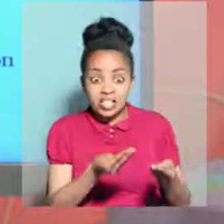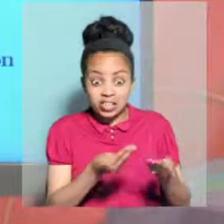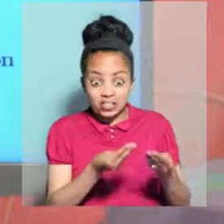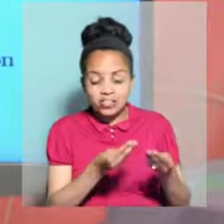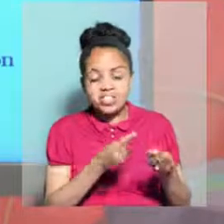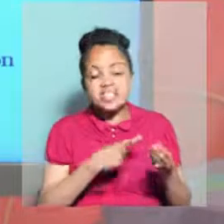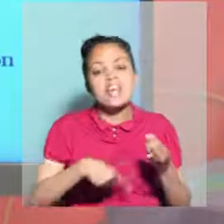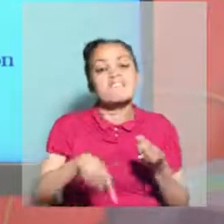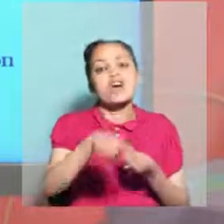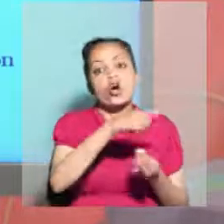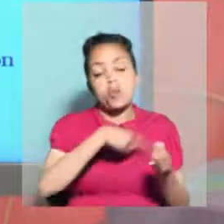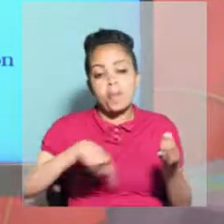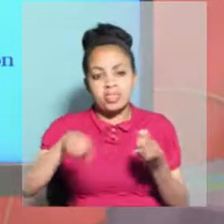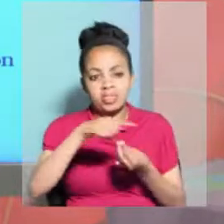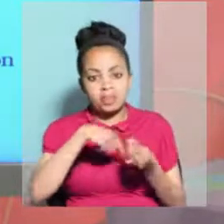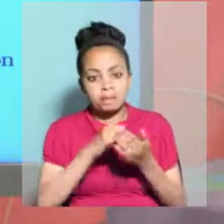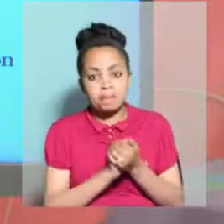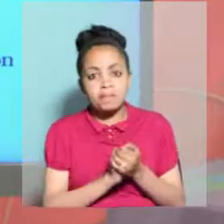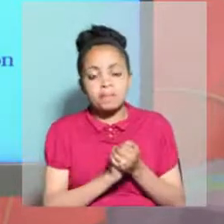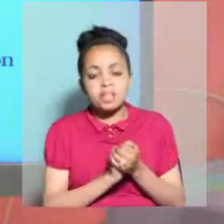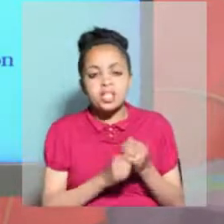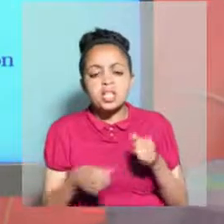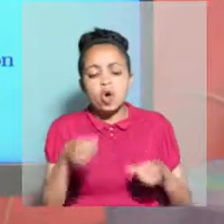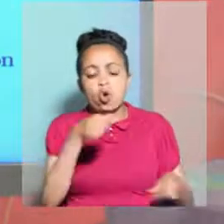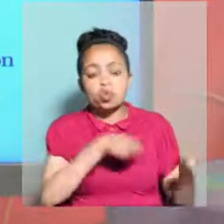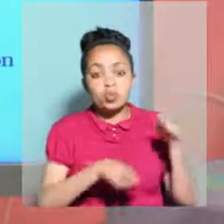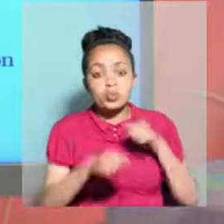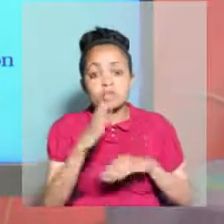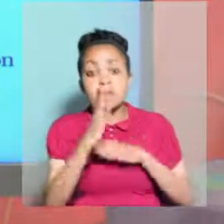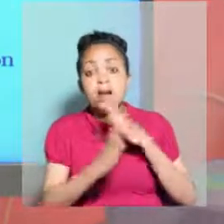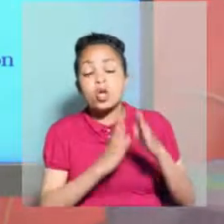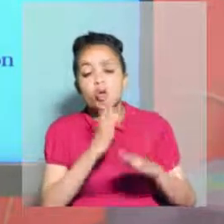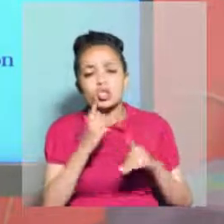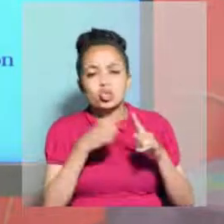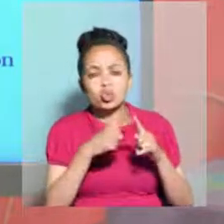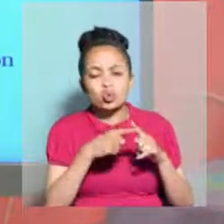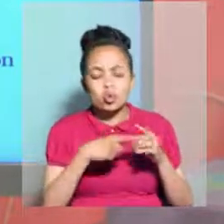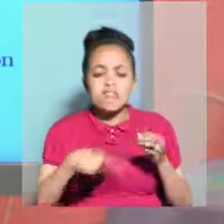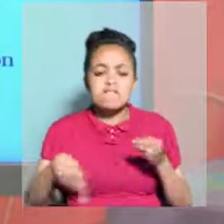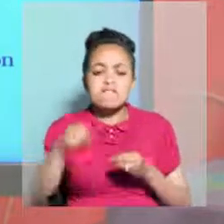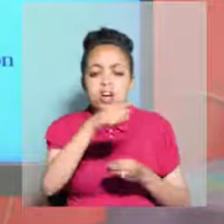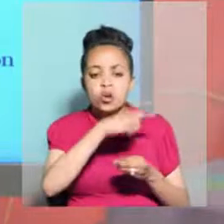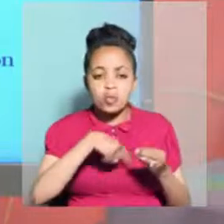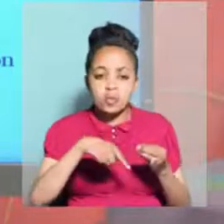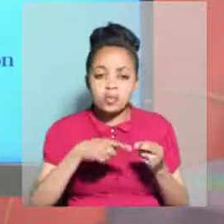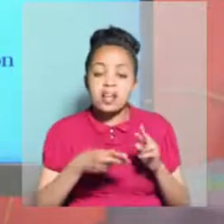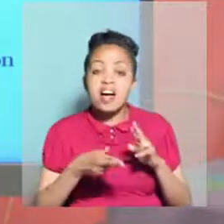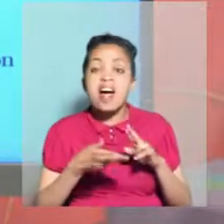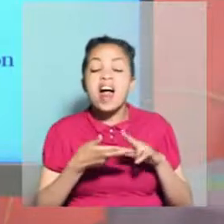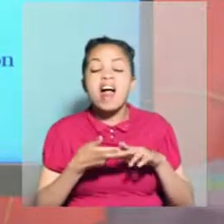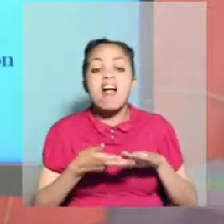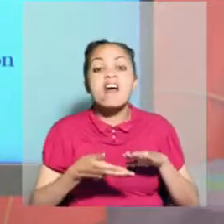for environment. The contribution of biology to the environment is are reversible.